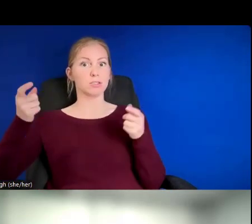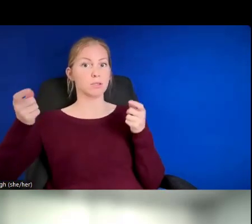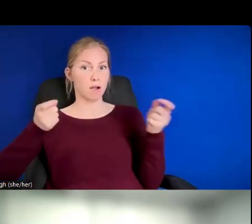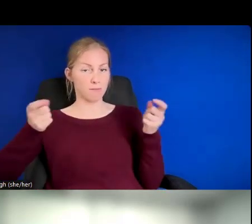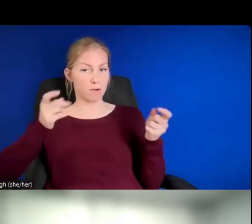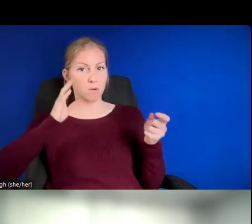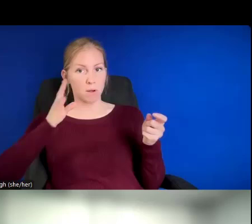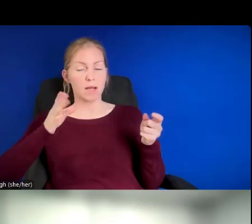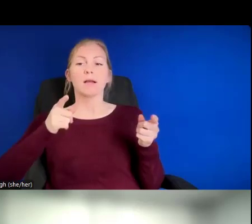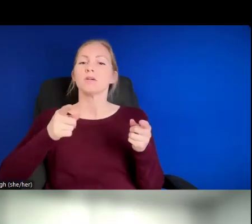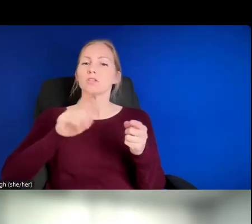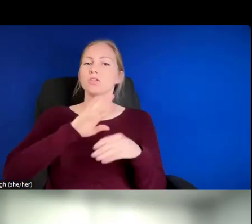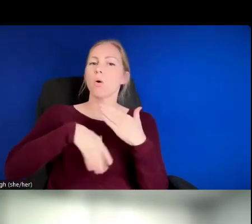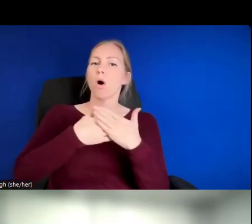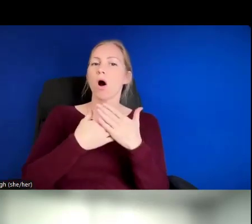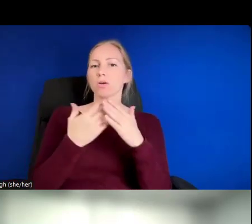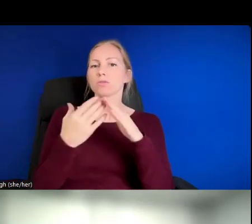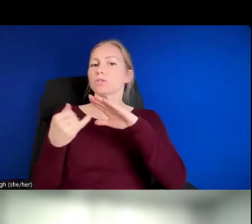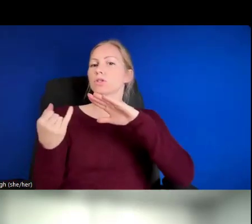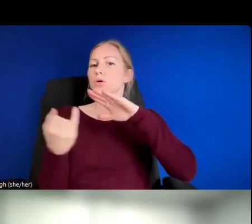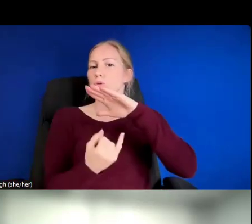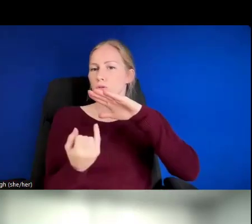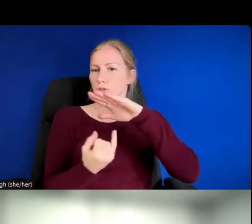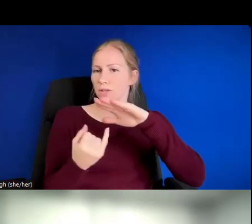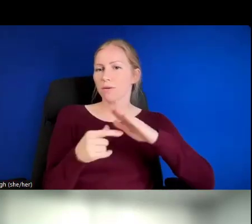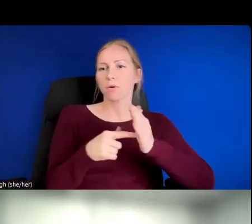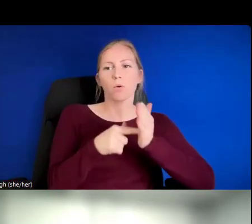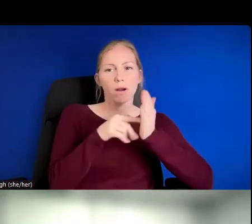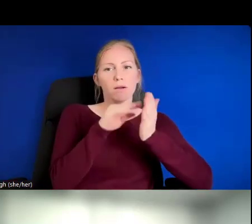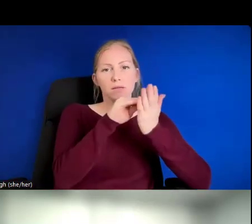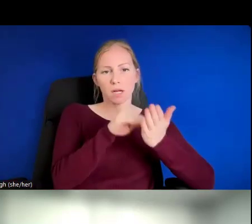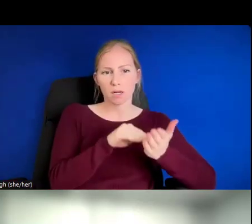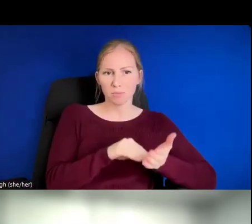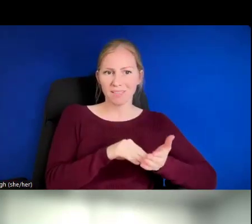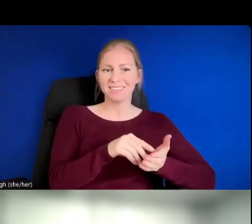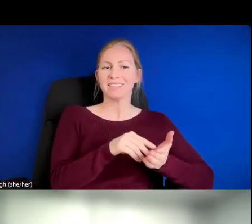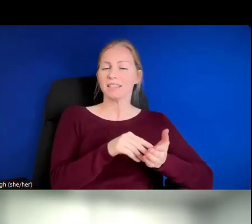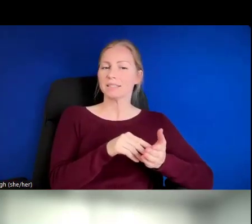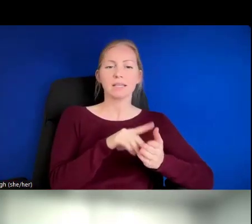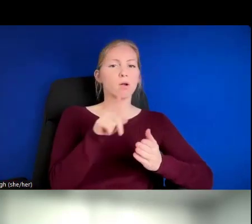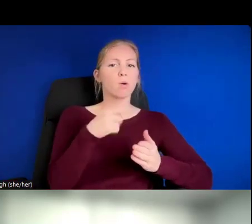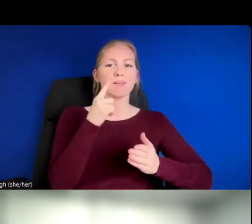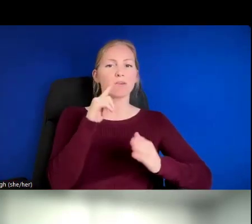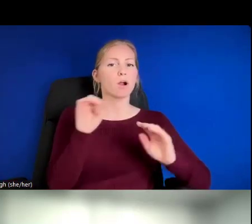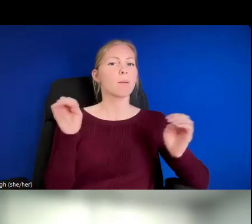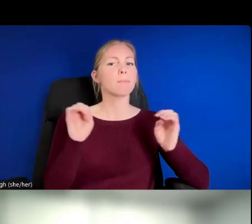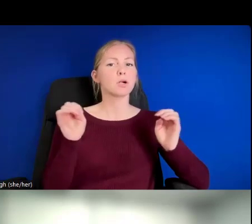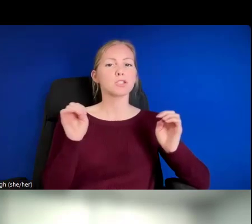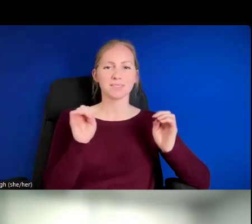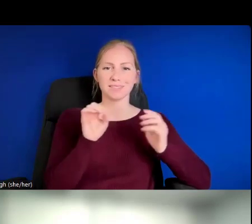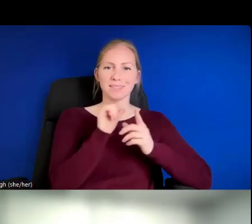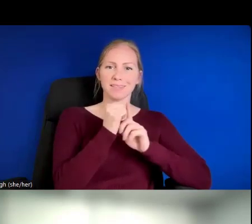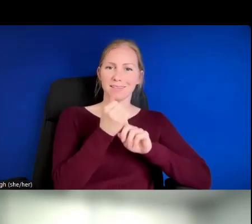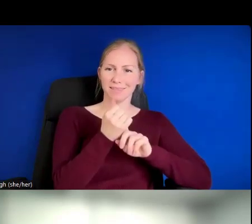seclusion must be documented and ordered based on a finding of emergency circumstances warranting the